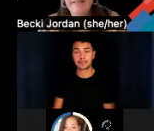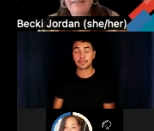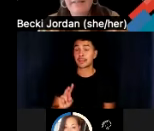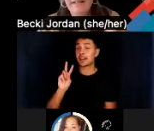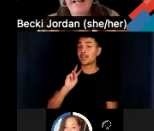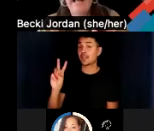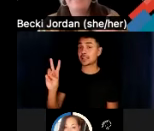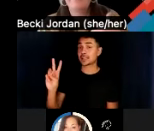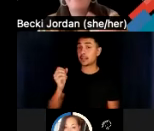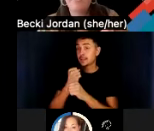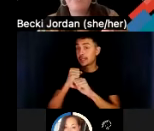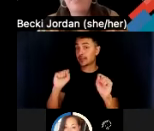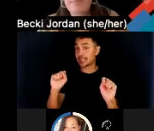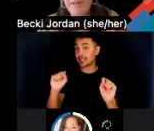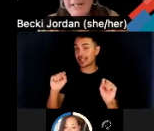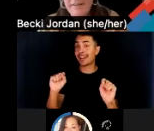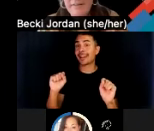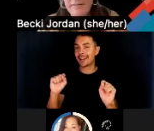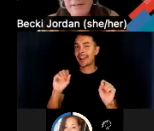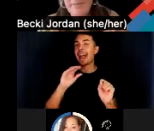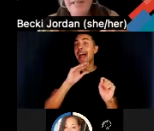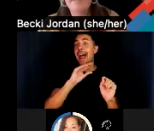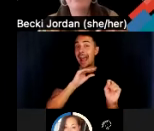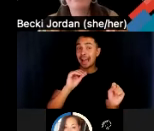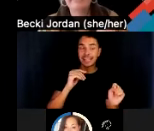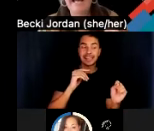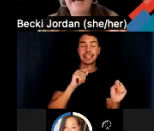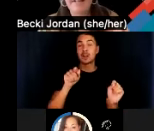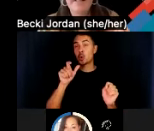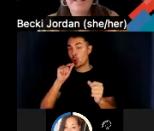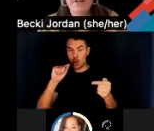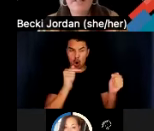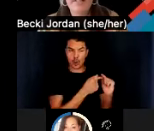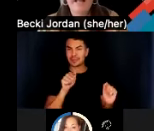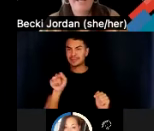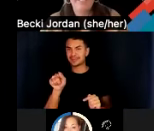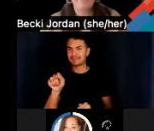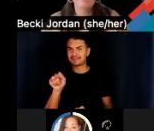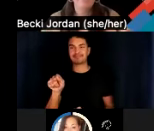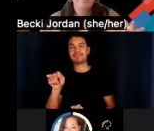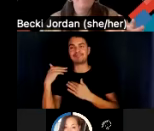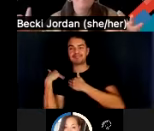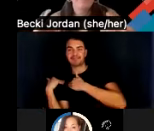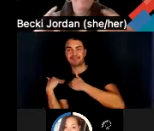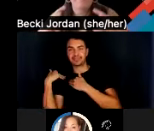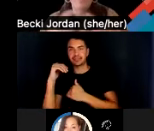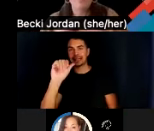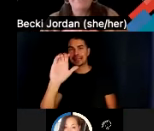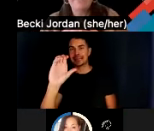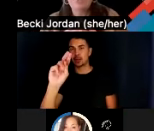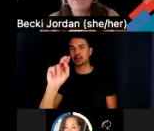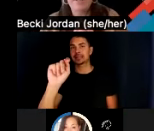safety and offender accountability, right? Because we're looking at SARTs as really kind